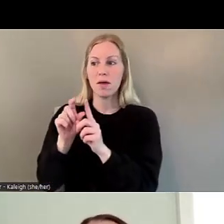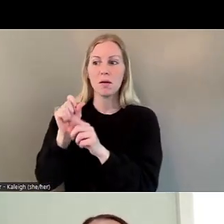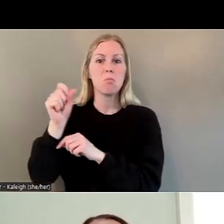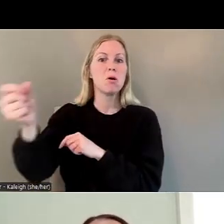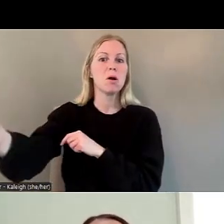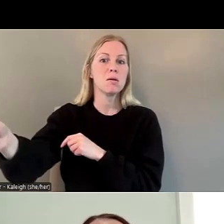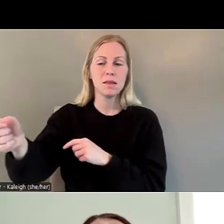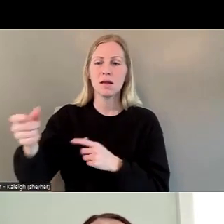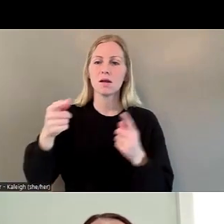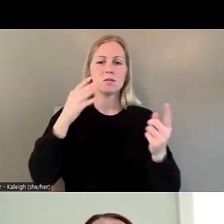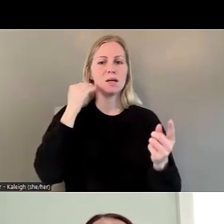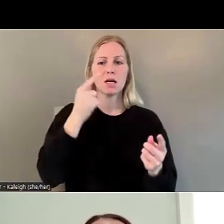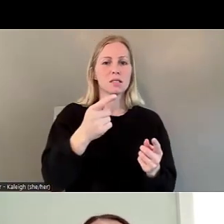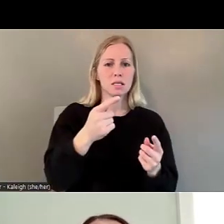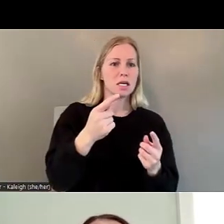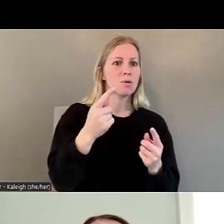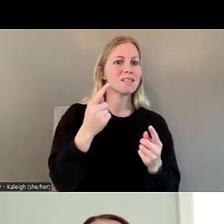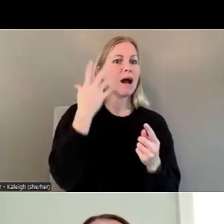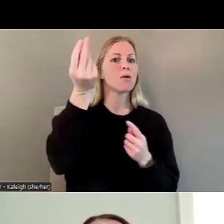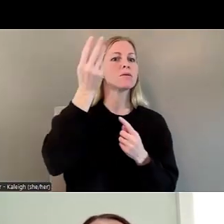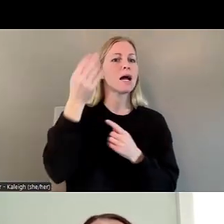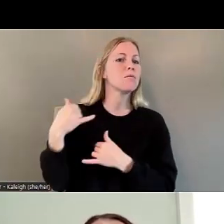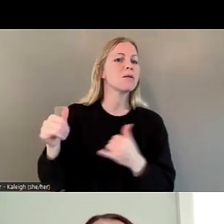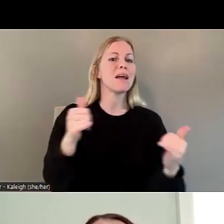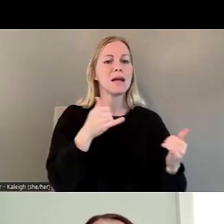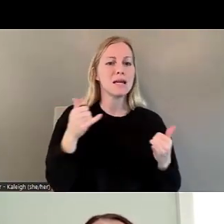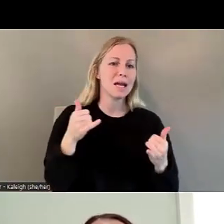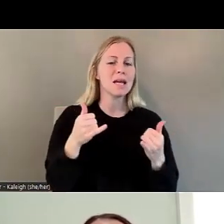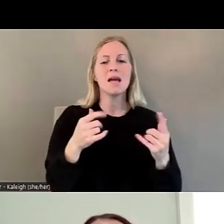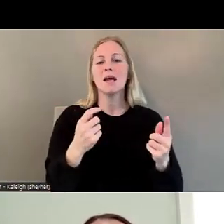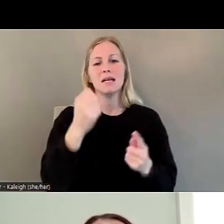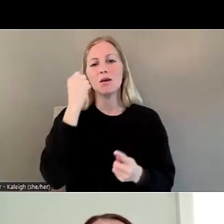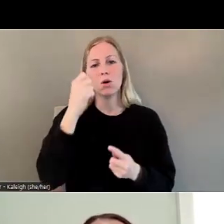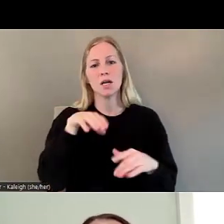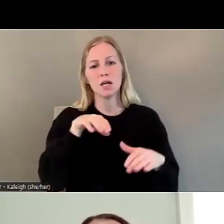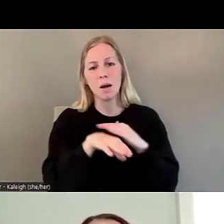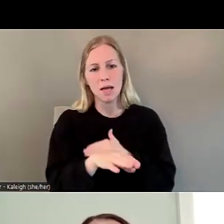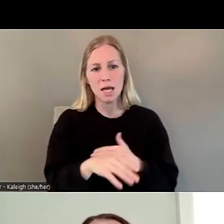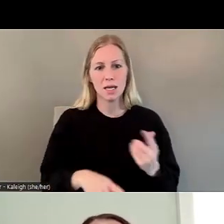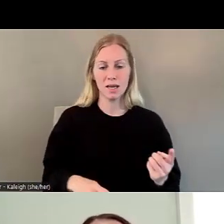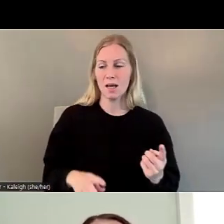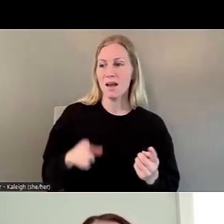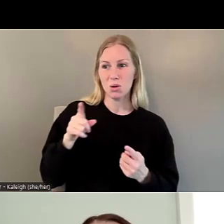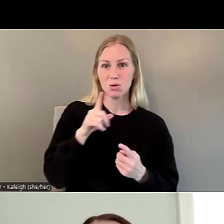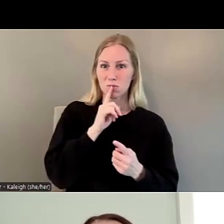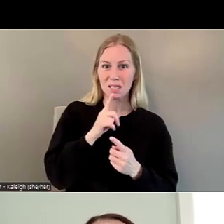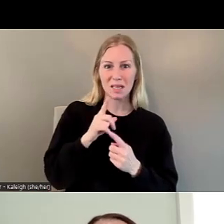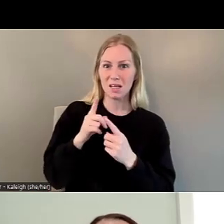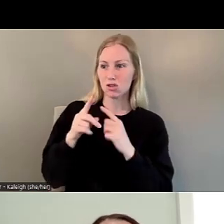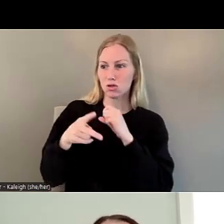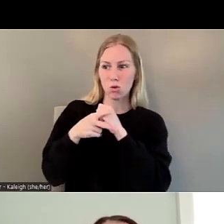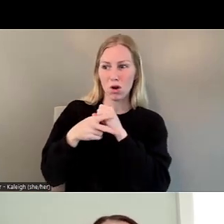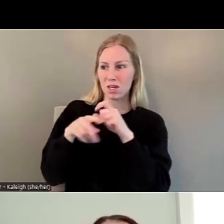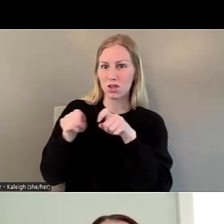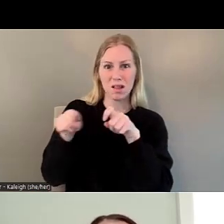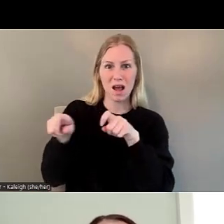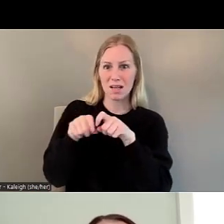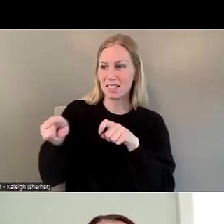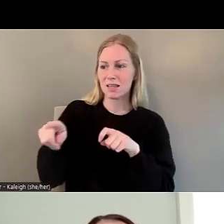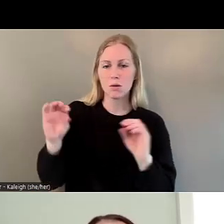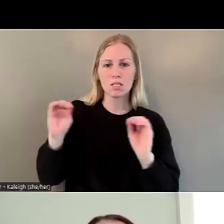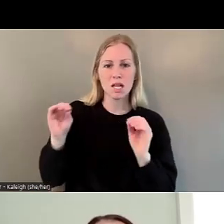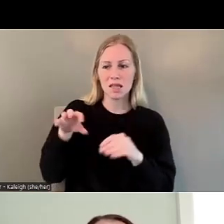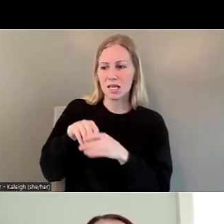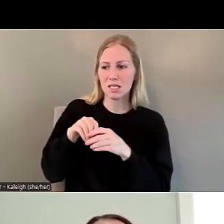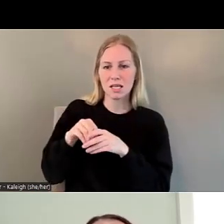the school and eventually into what I can only describe as a storage type closet off another classroom. There was nothing in the room except a filing